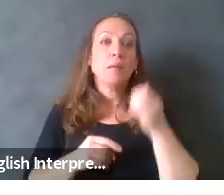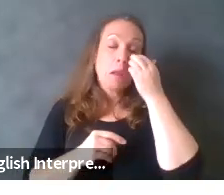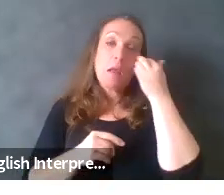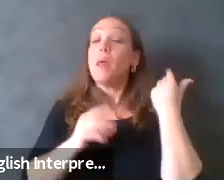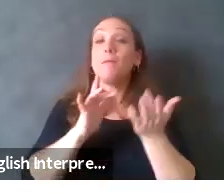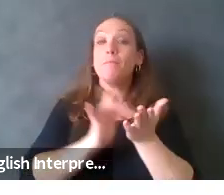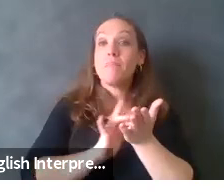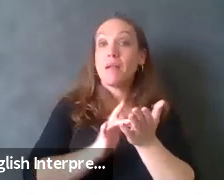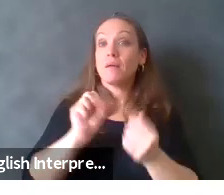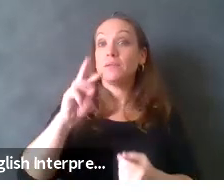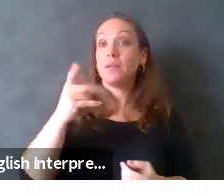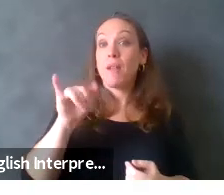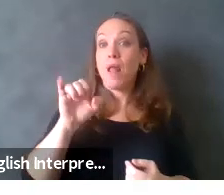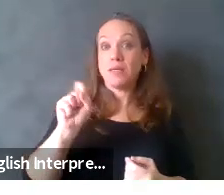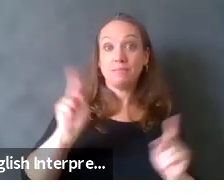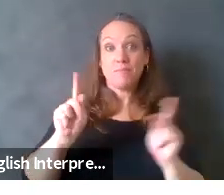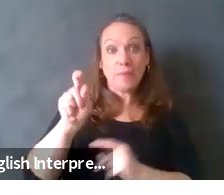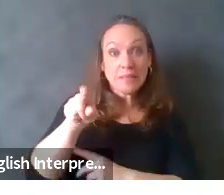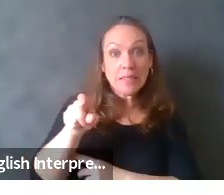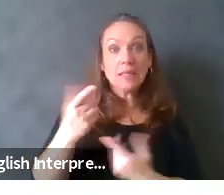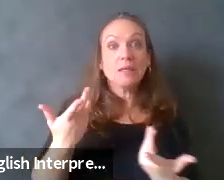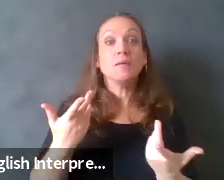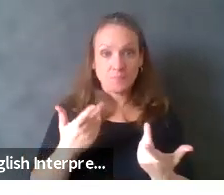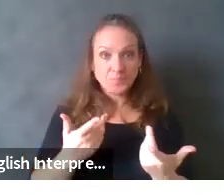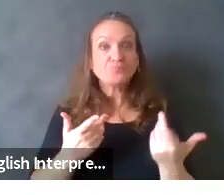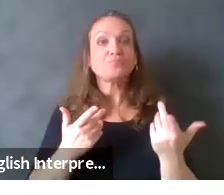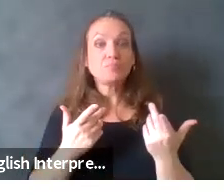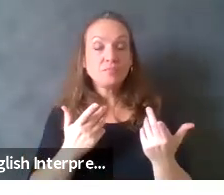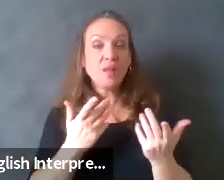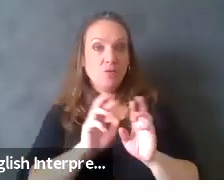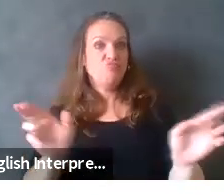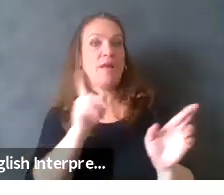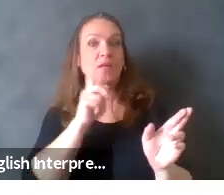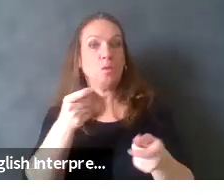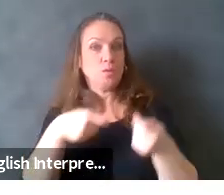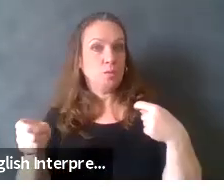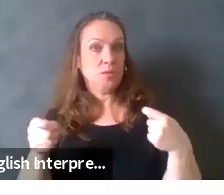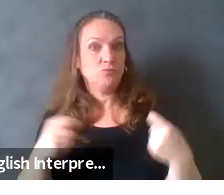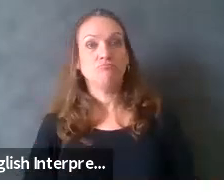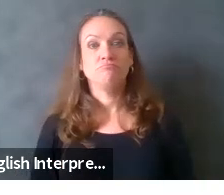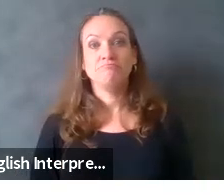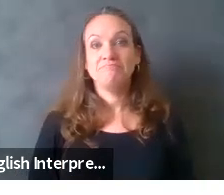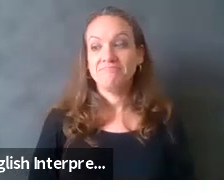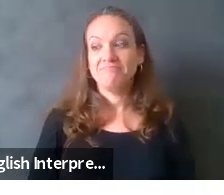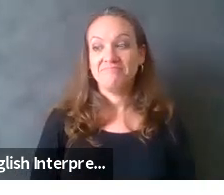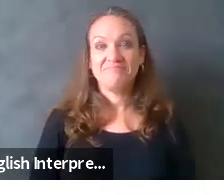be distributed to anyone in need. Next slide, please.